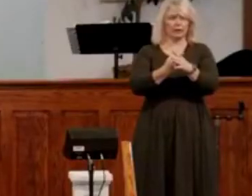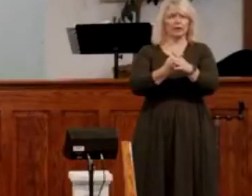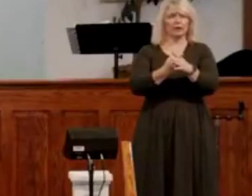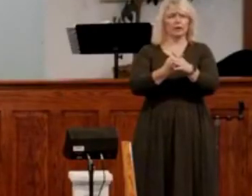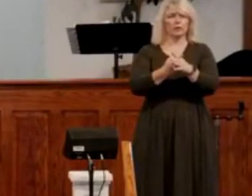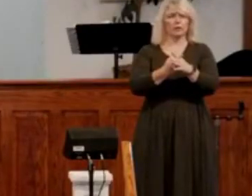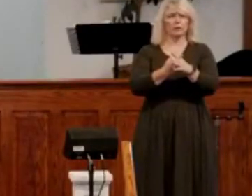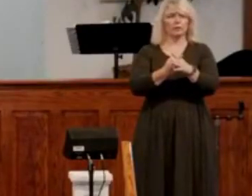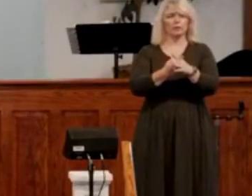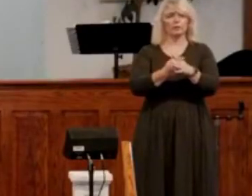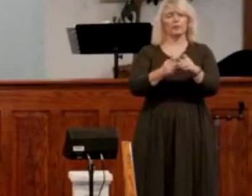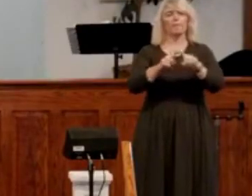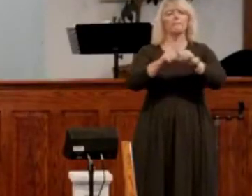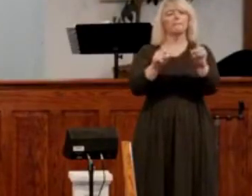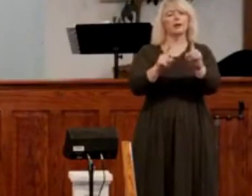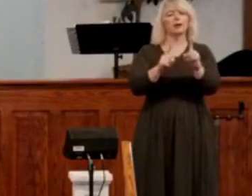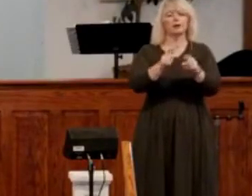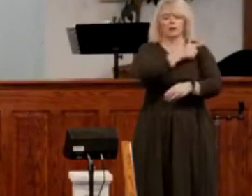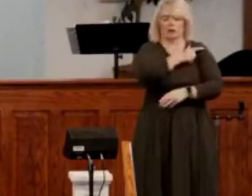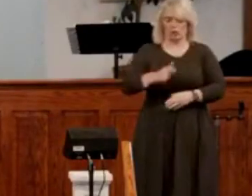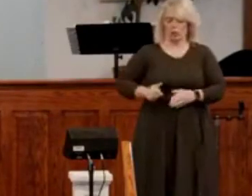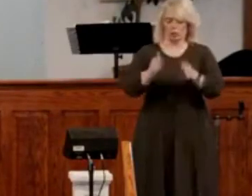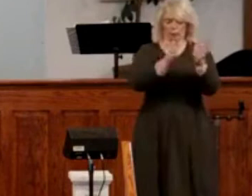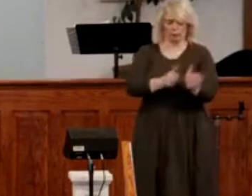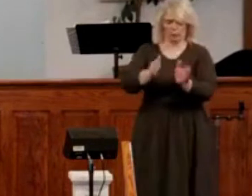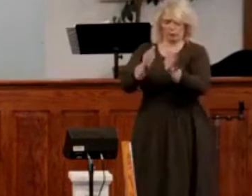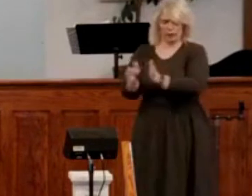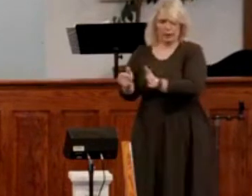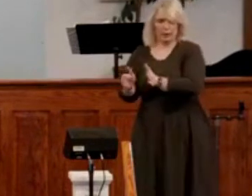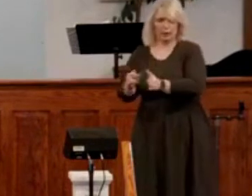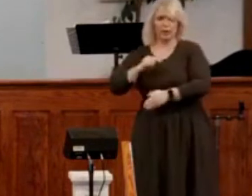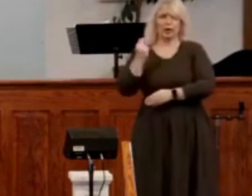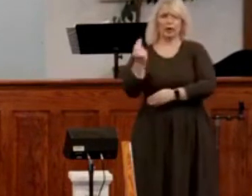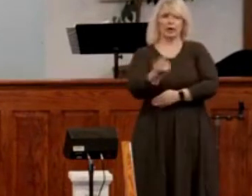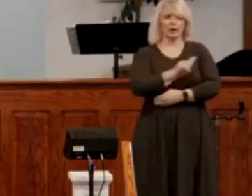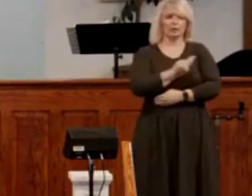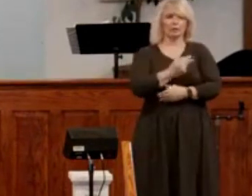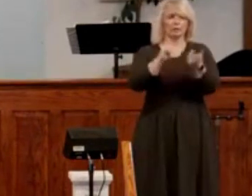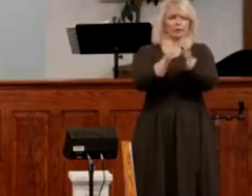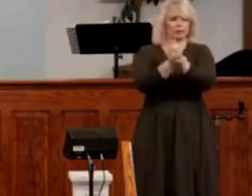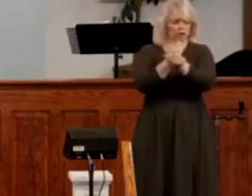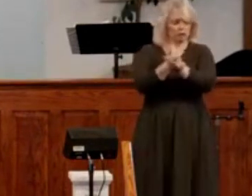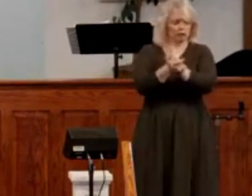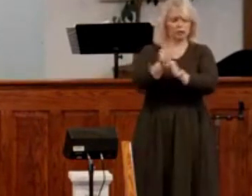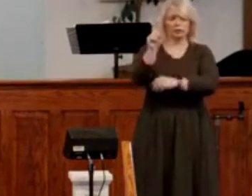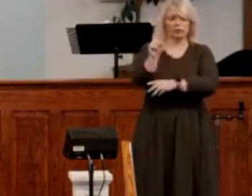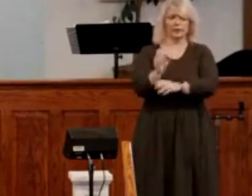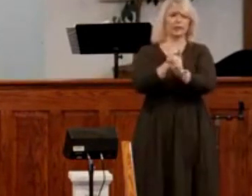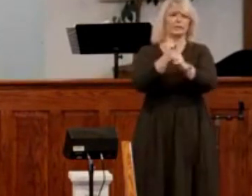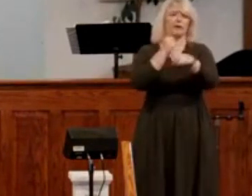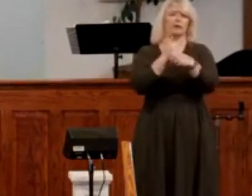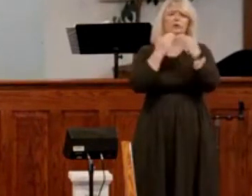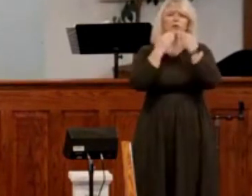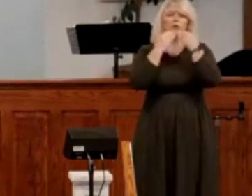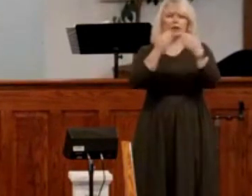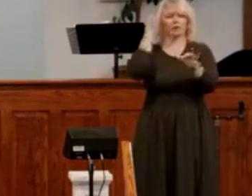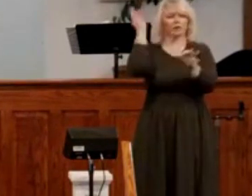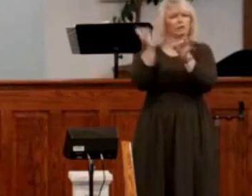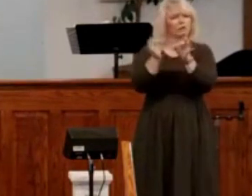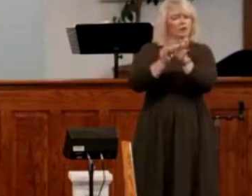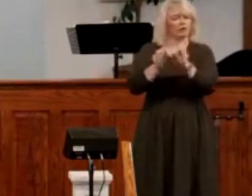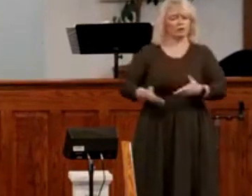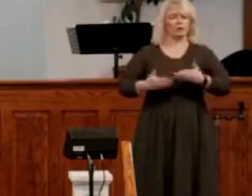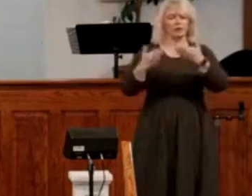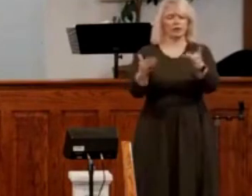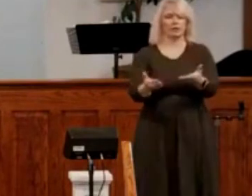back. But the Lord prepared us for the pandemic and prepared us for the changes we need to make. So thank you for your faithful stewardship.